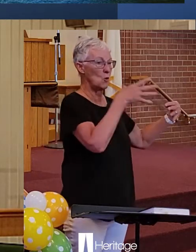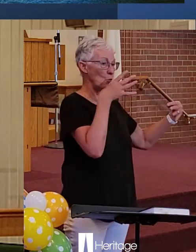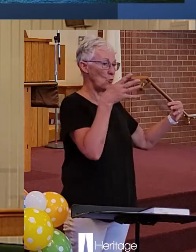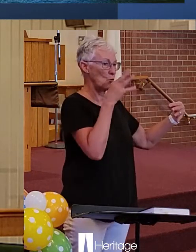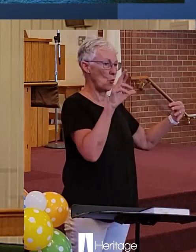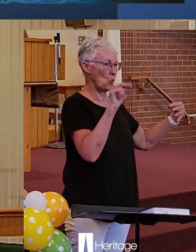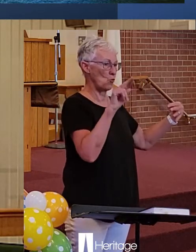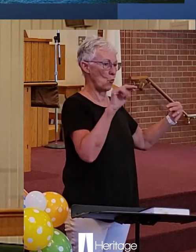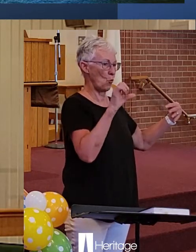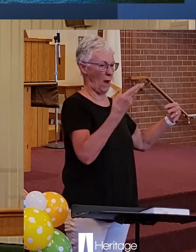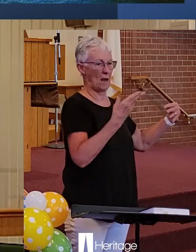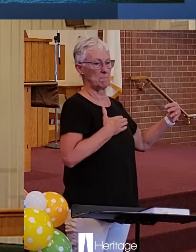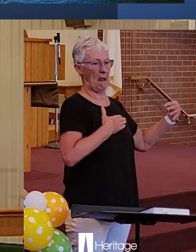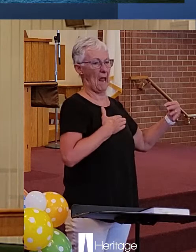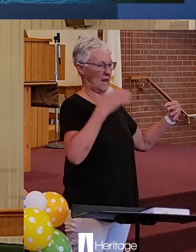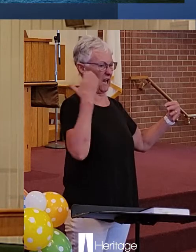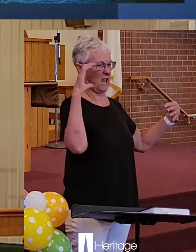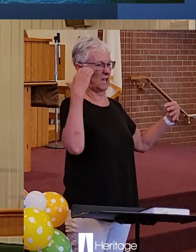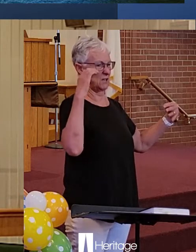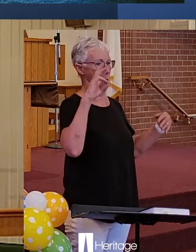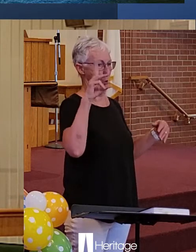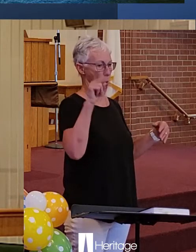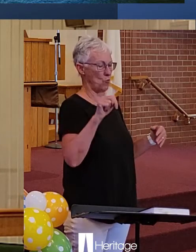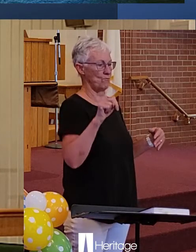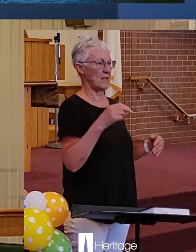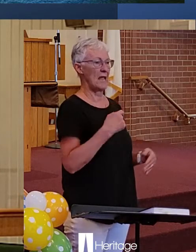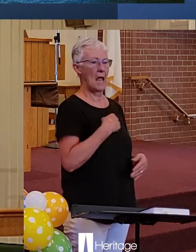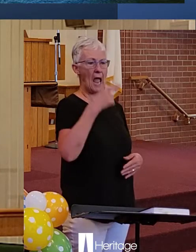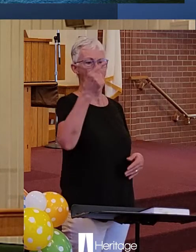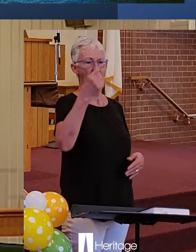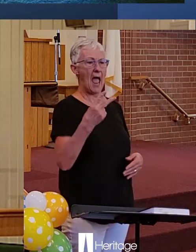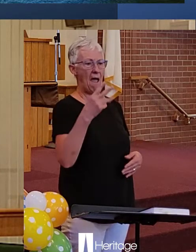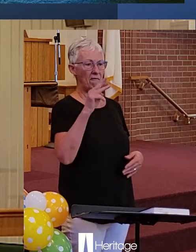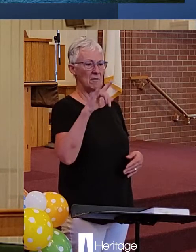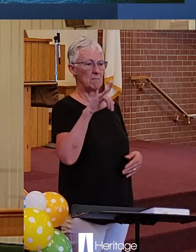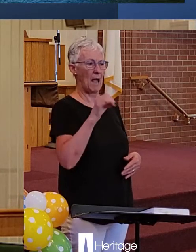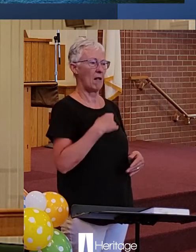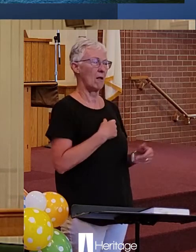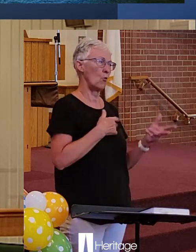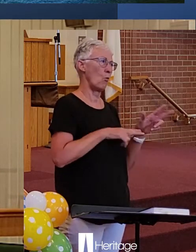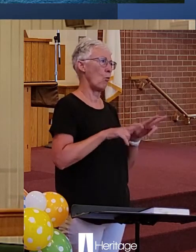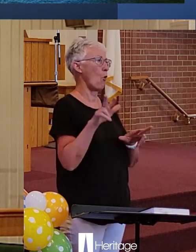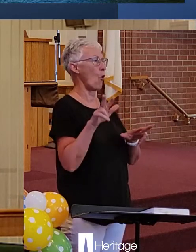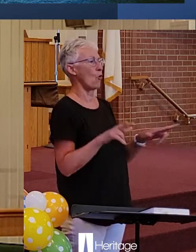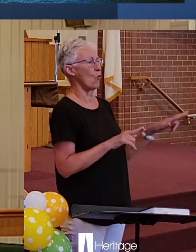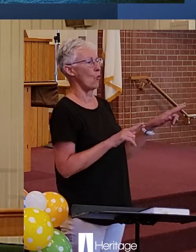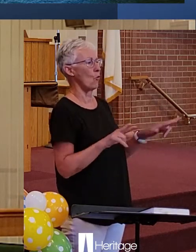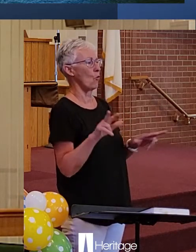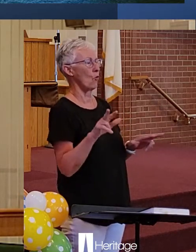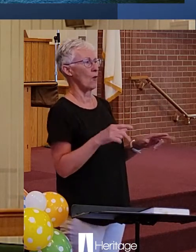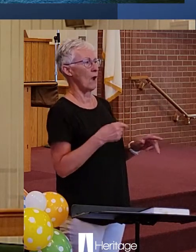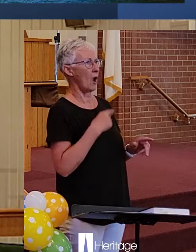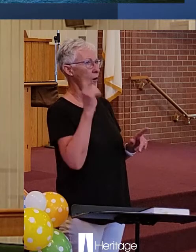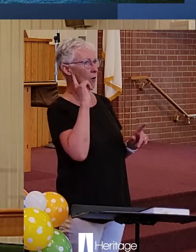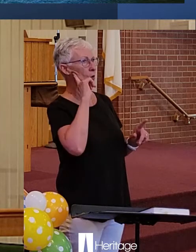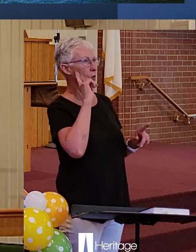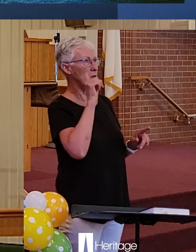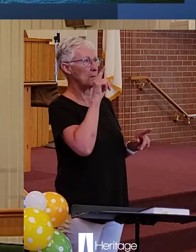half a mile, climbing through the ponderosa pines on the sloping hillsides, when I heard the first call of